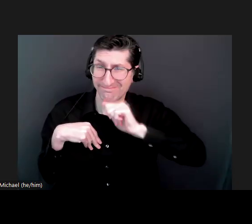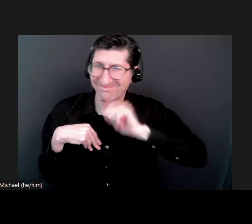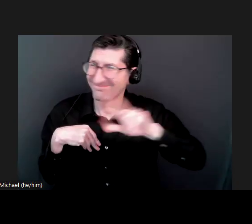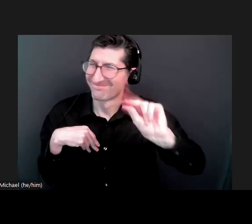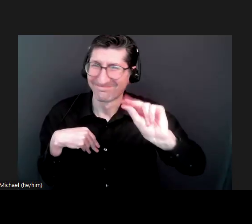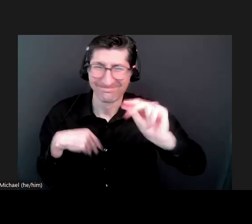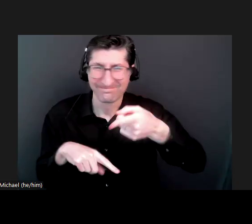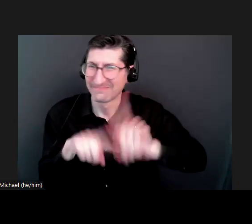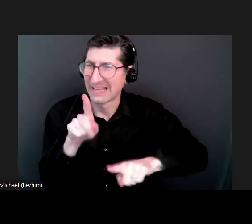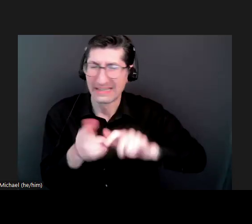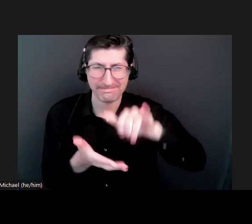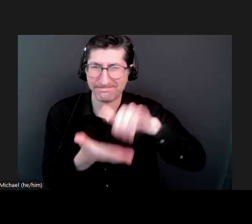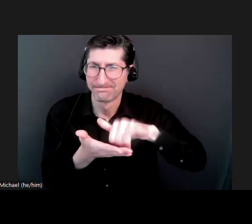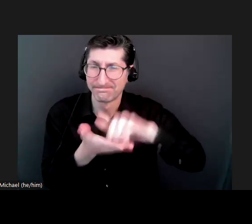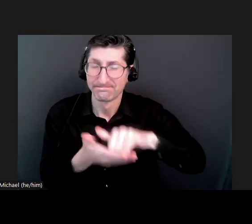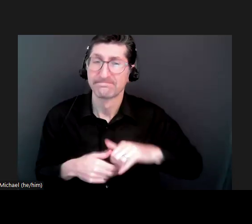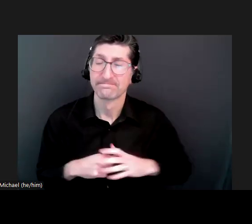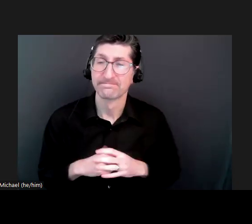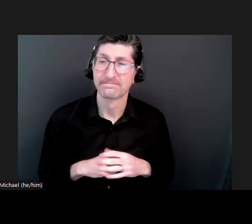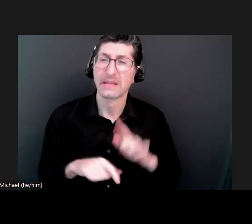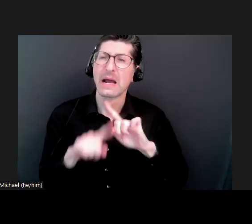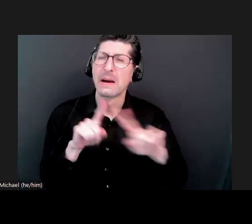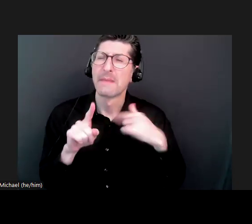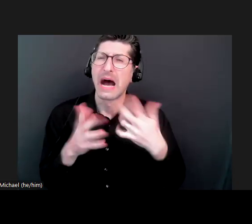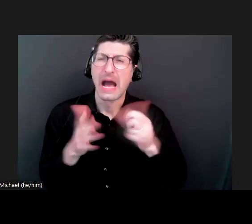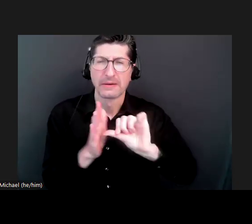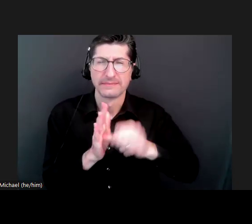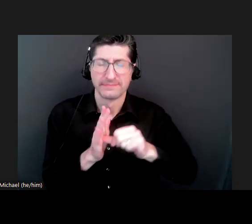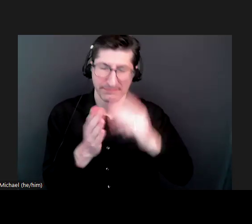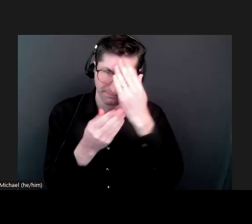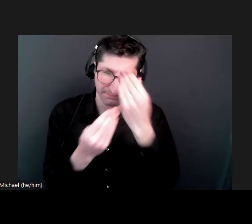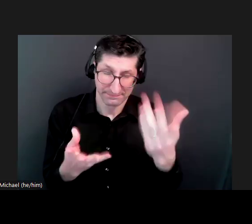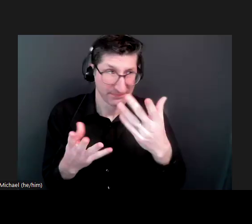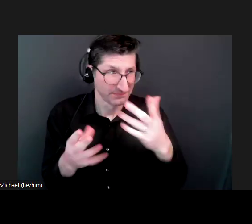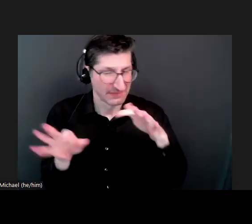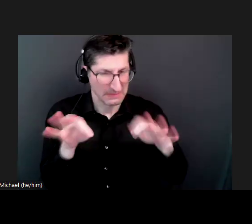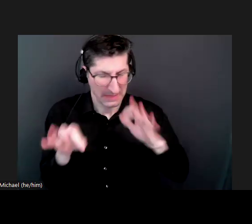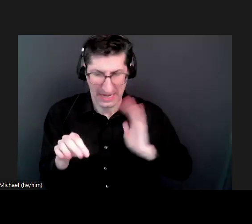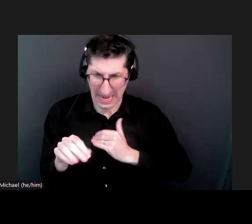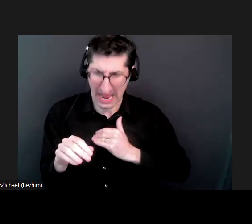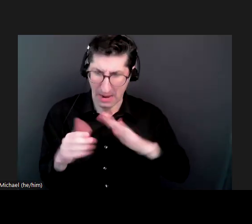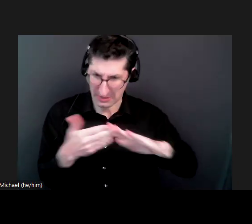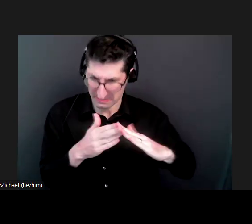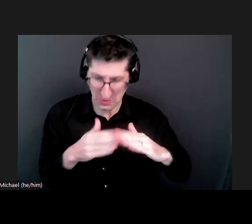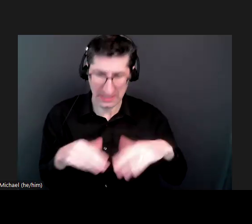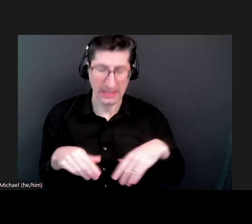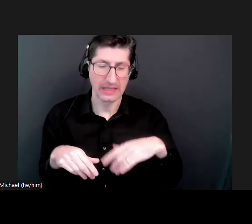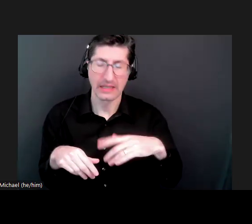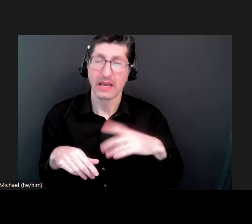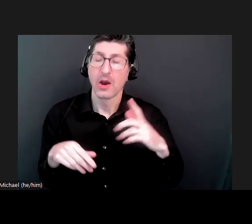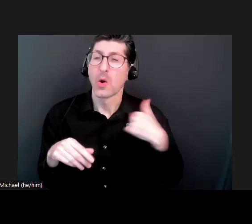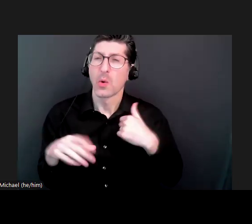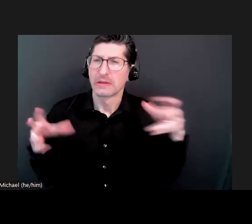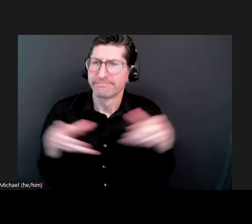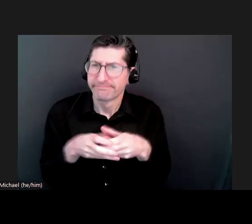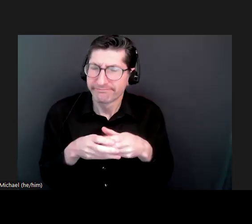situation. But let me convey to you the empowering spirit of our community. In 2020, we came together as Clean Air Taunton